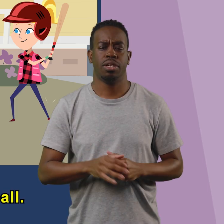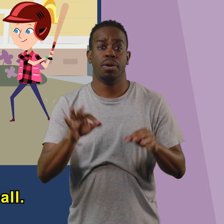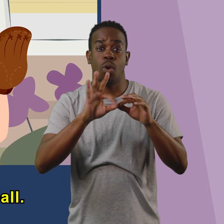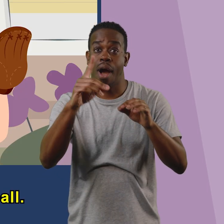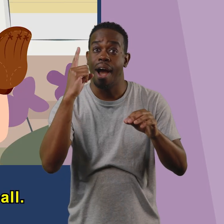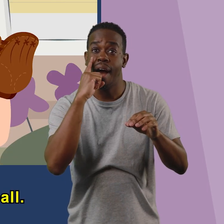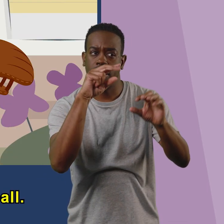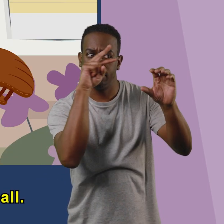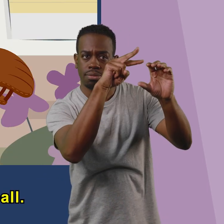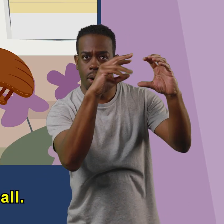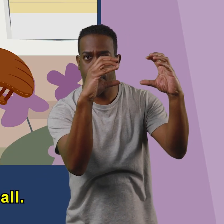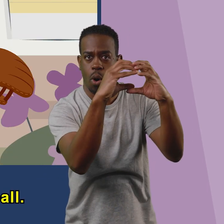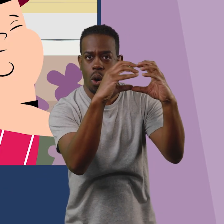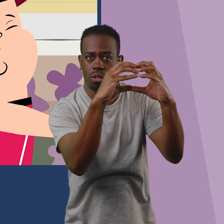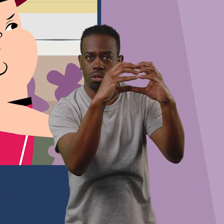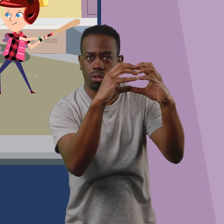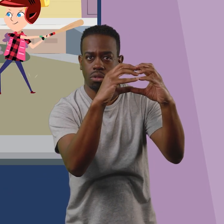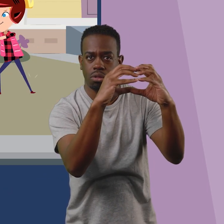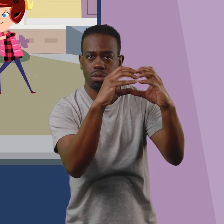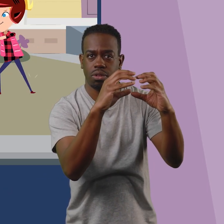Just keep your eye on the ball.